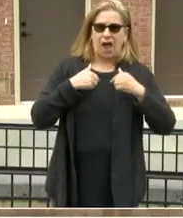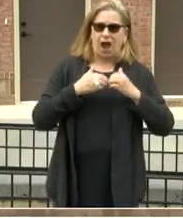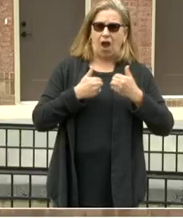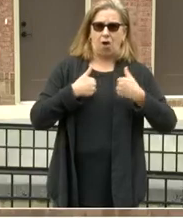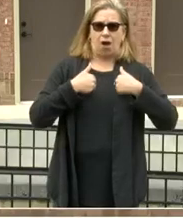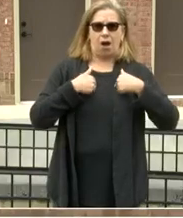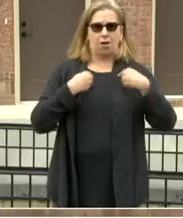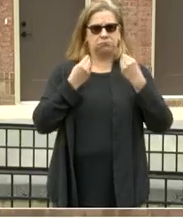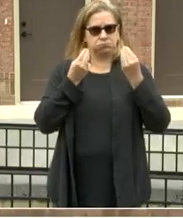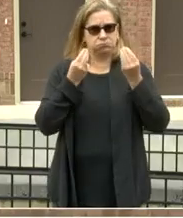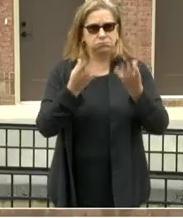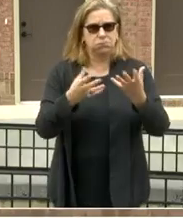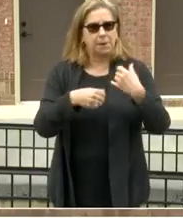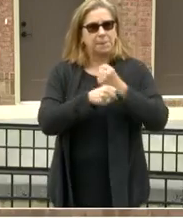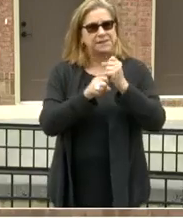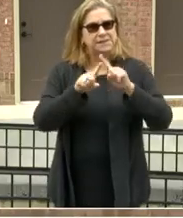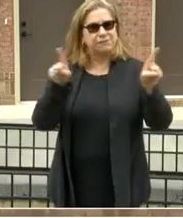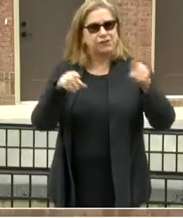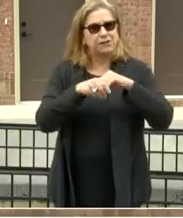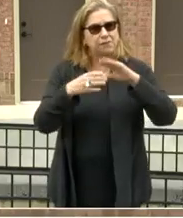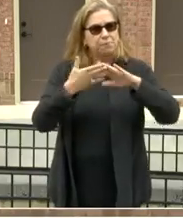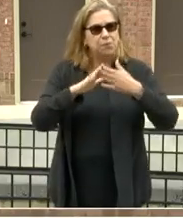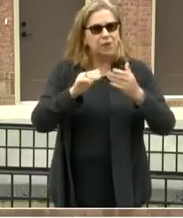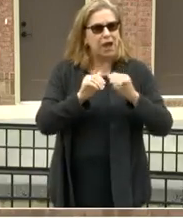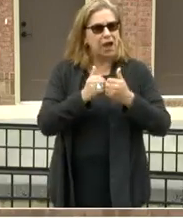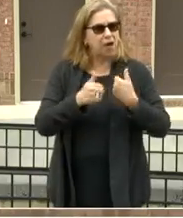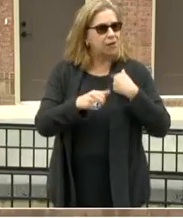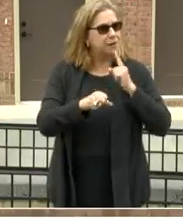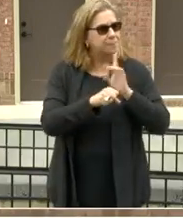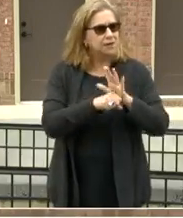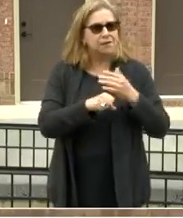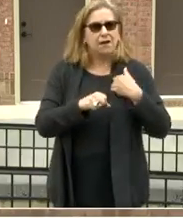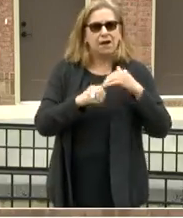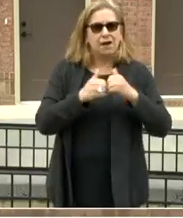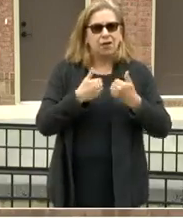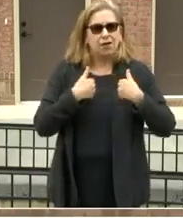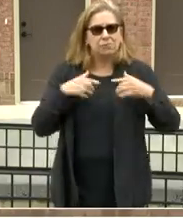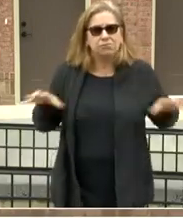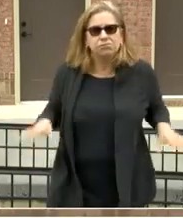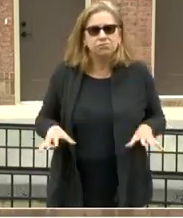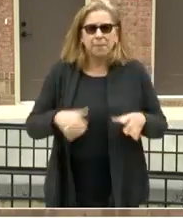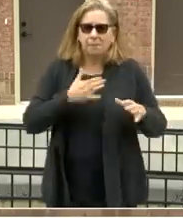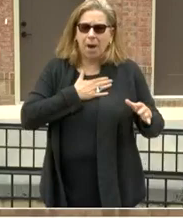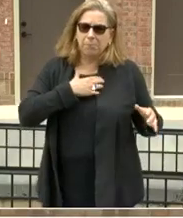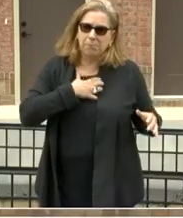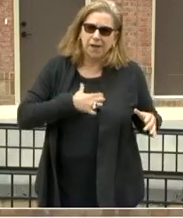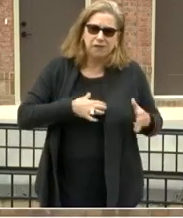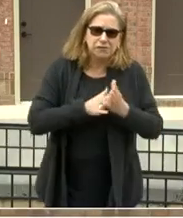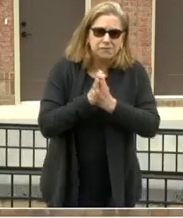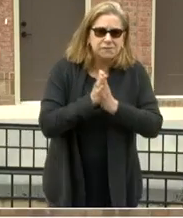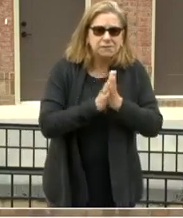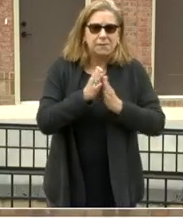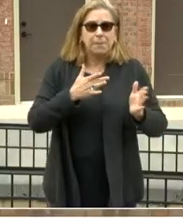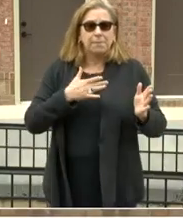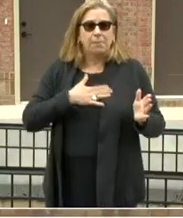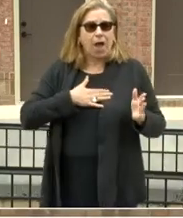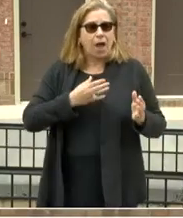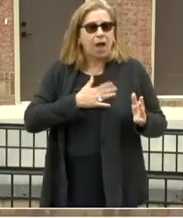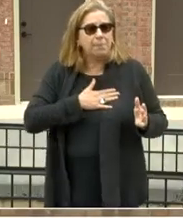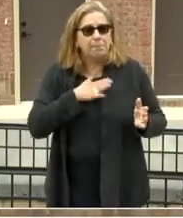dedication, commitment, passion, compassion, but also